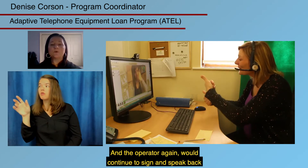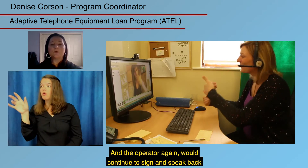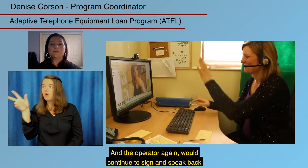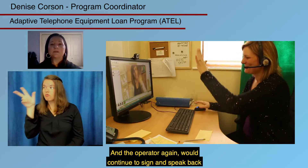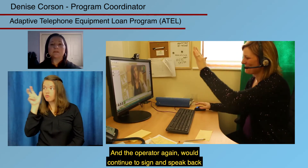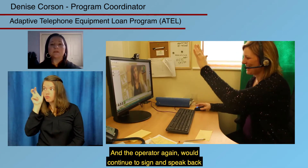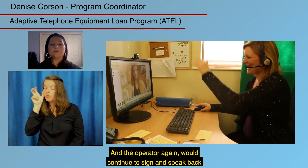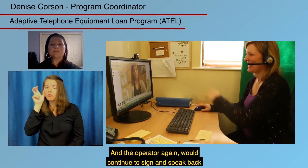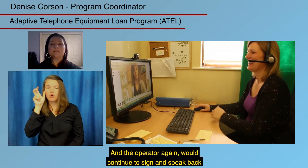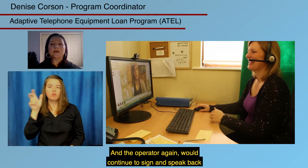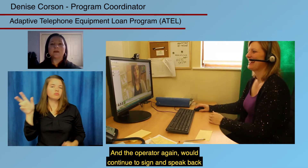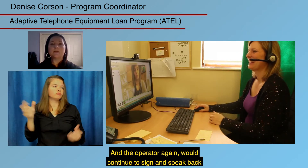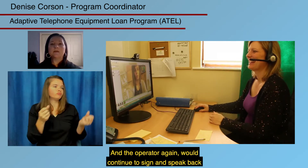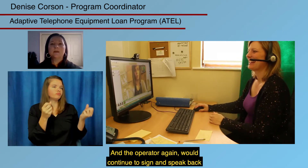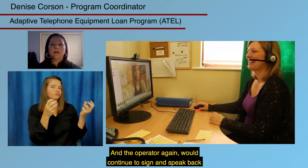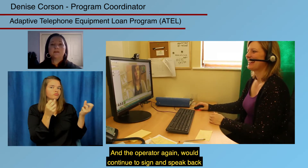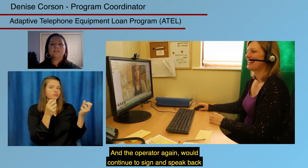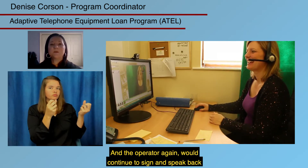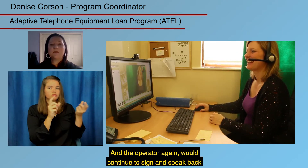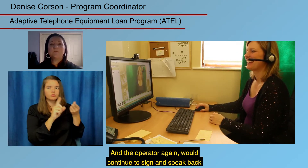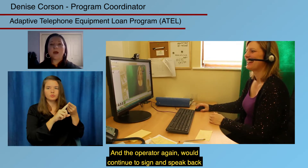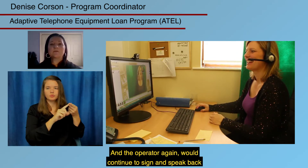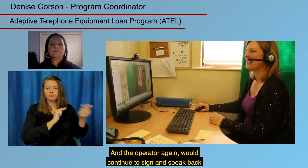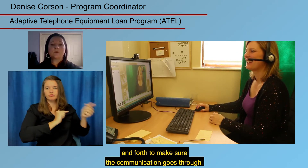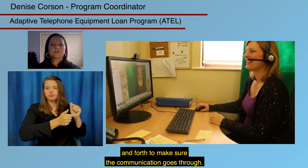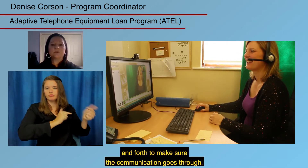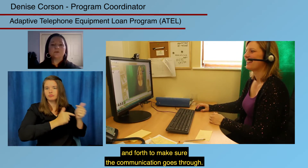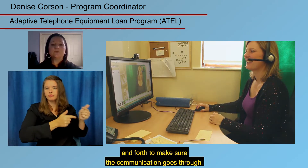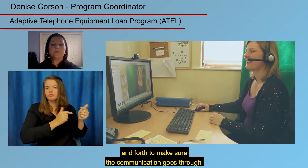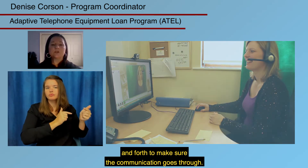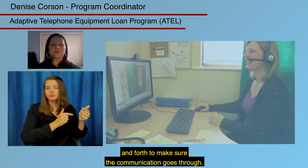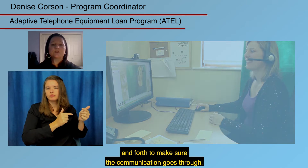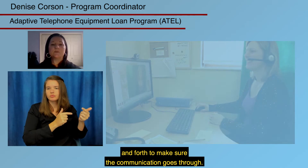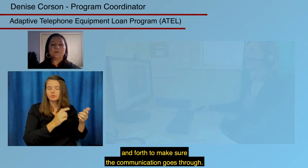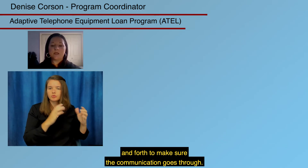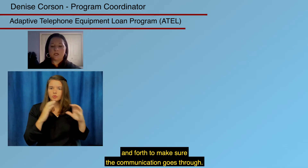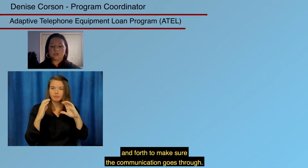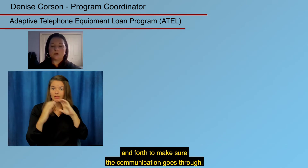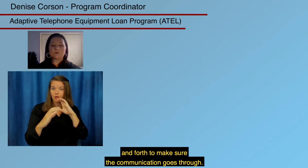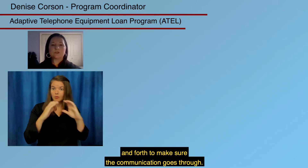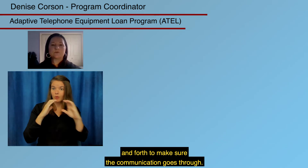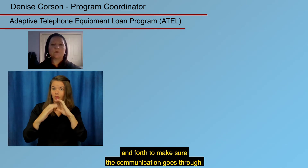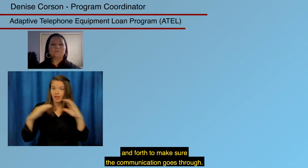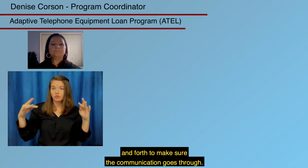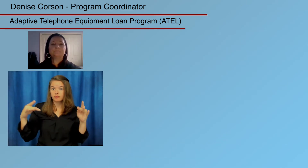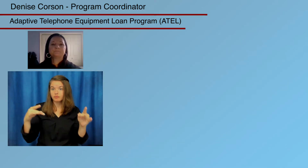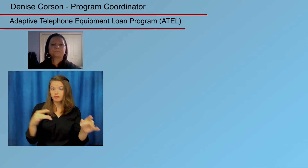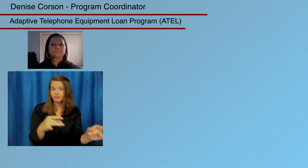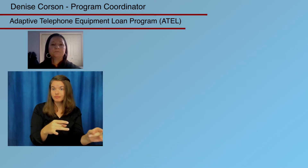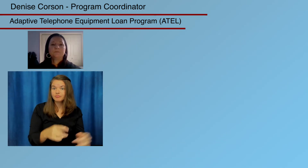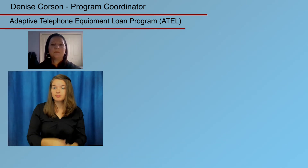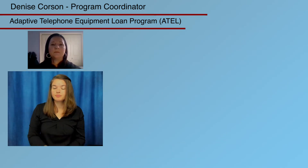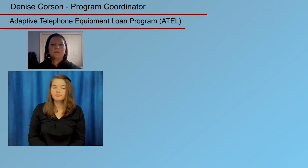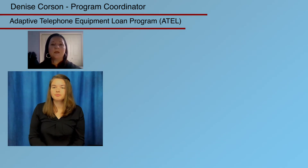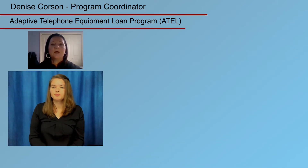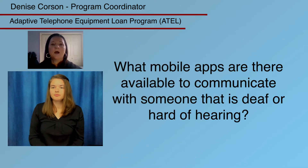operator again would continue to sign and speak back and forth to make sure the communication goes through.